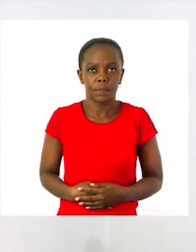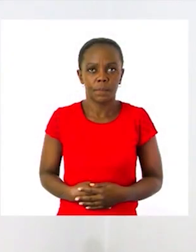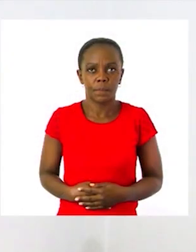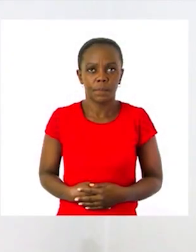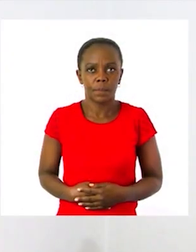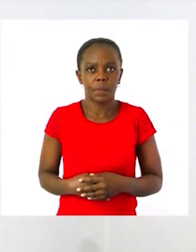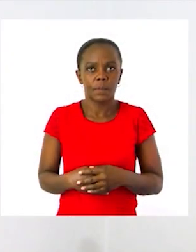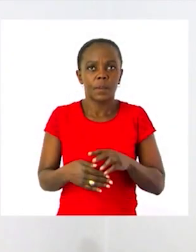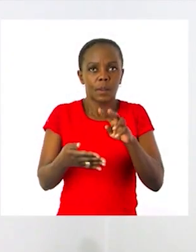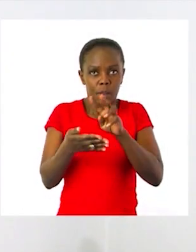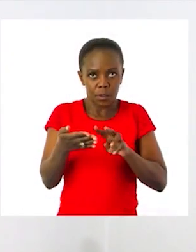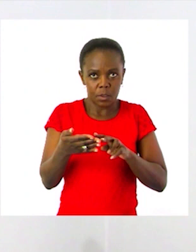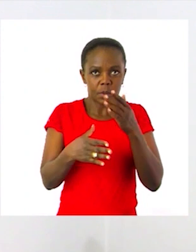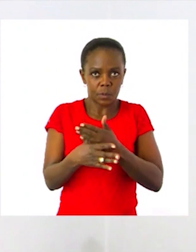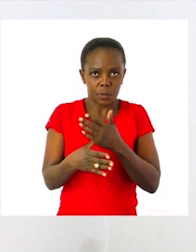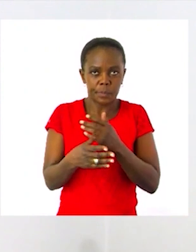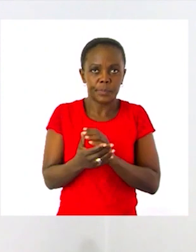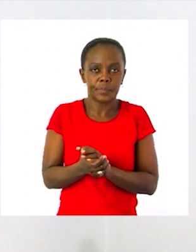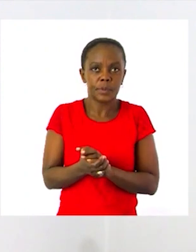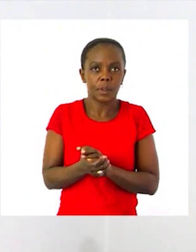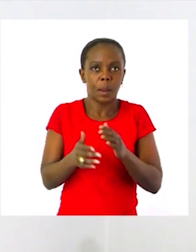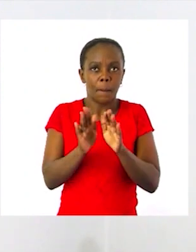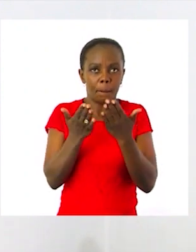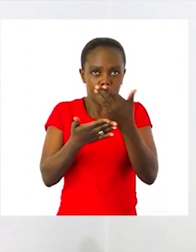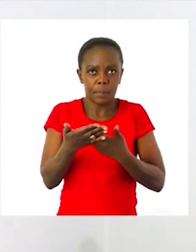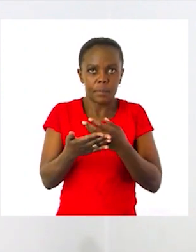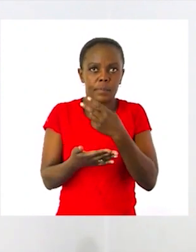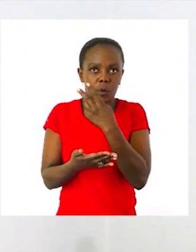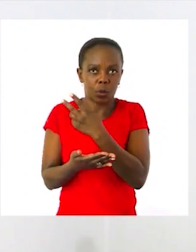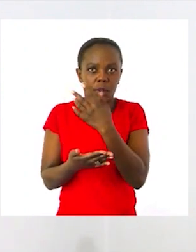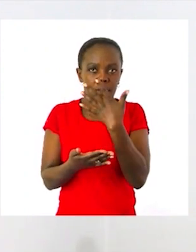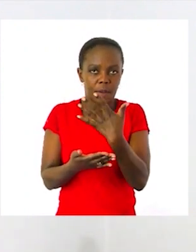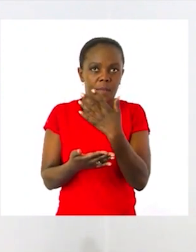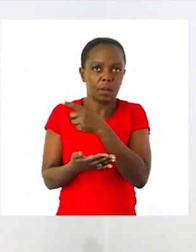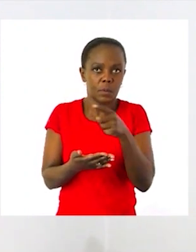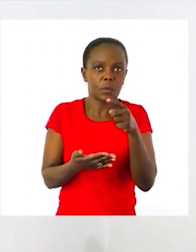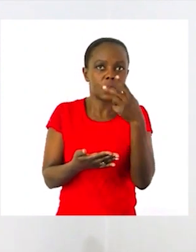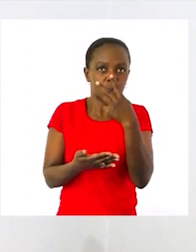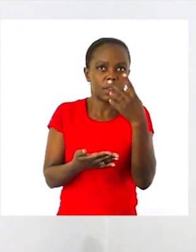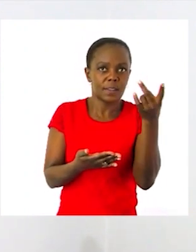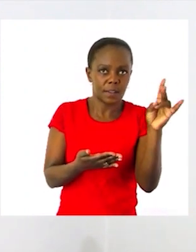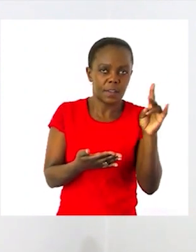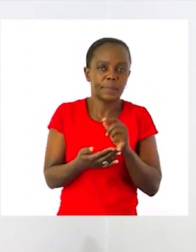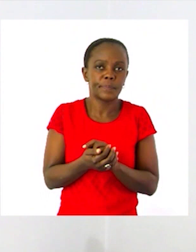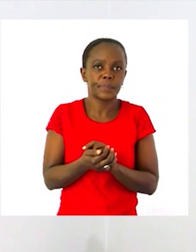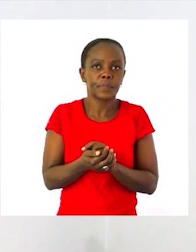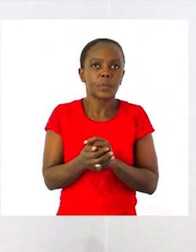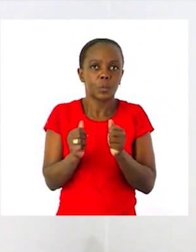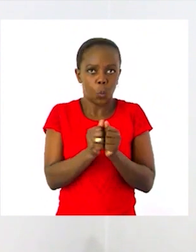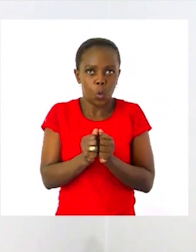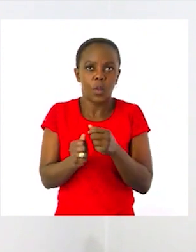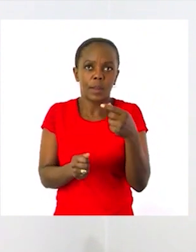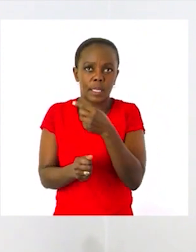Our reading lesson is coming from page 25, 26, and 27. This is for both